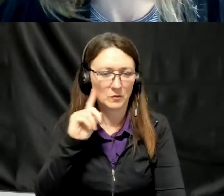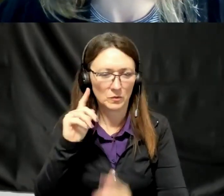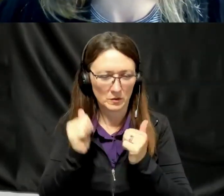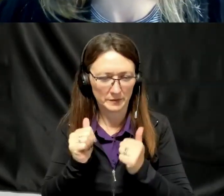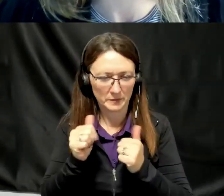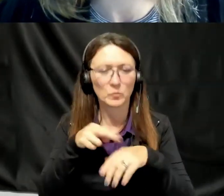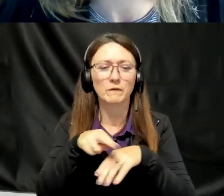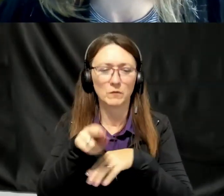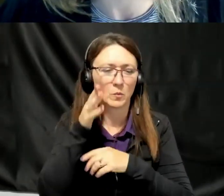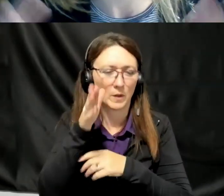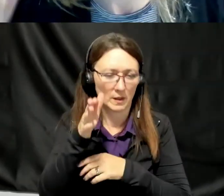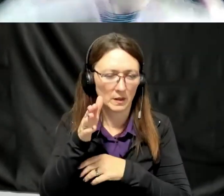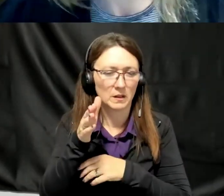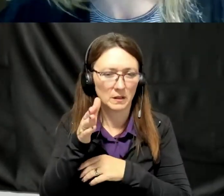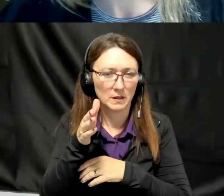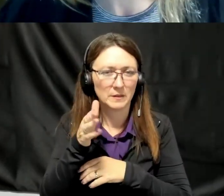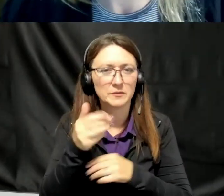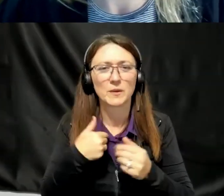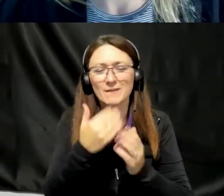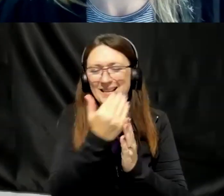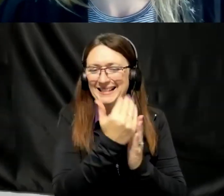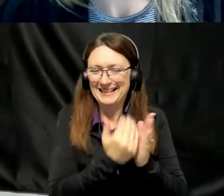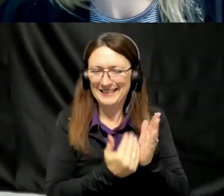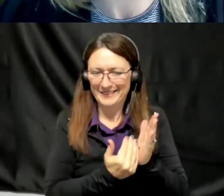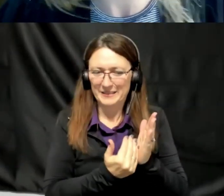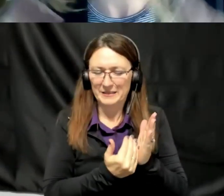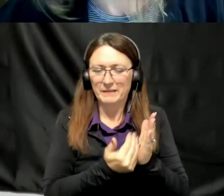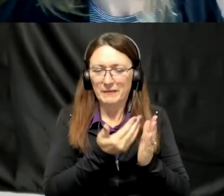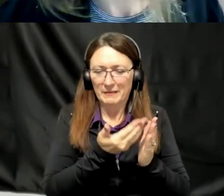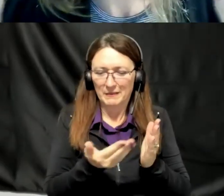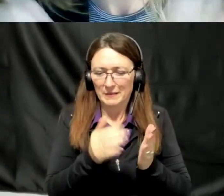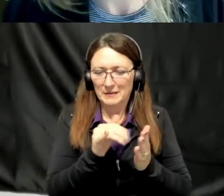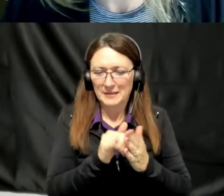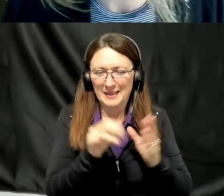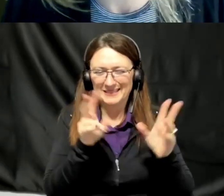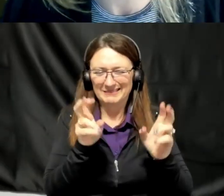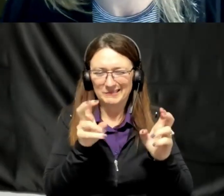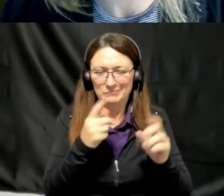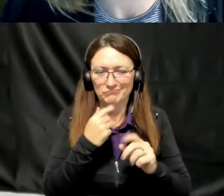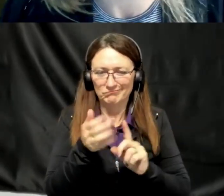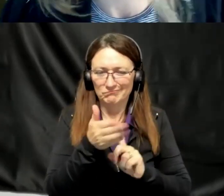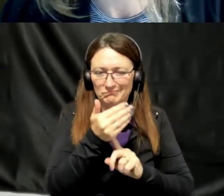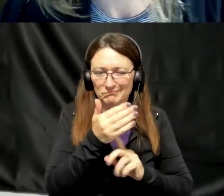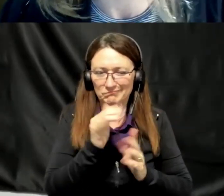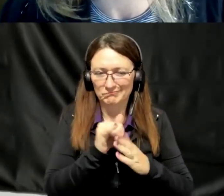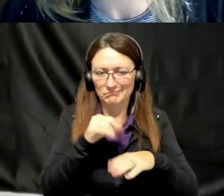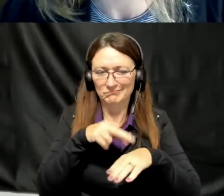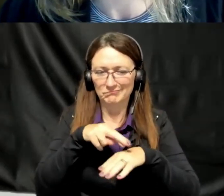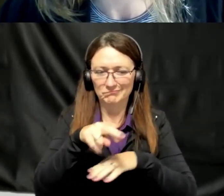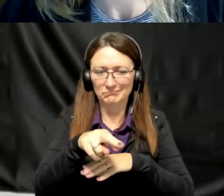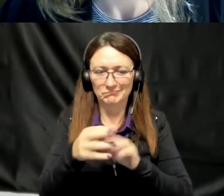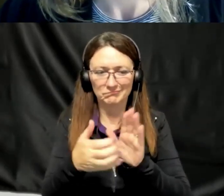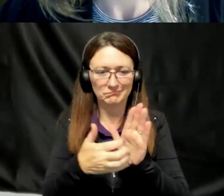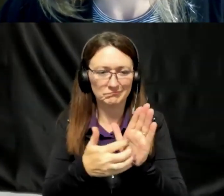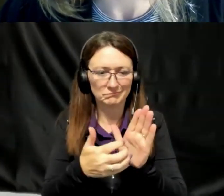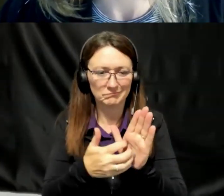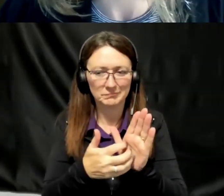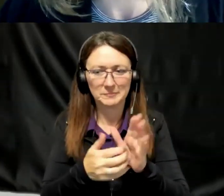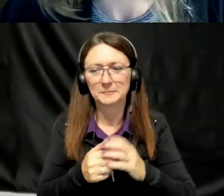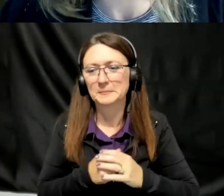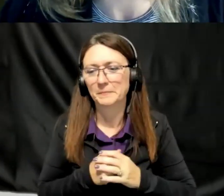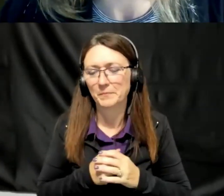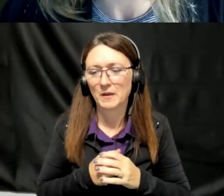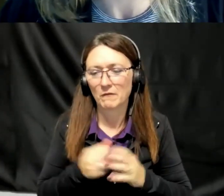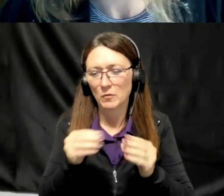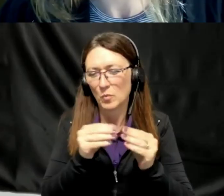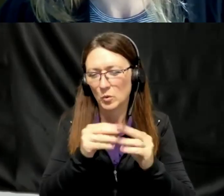for that. So we sort of have a list of, things that we call red flags that we would refer to a physician for